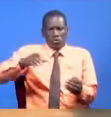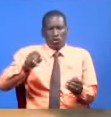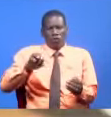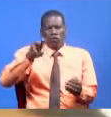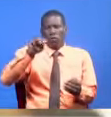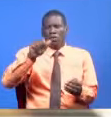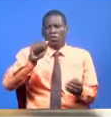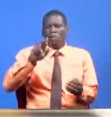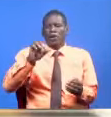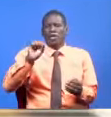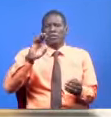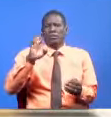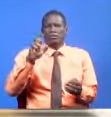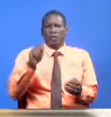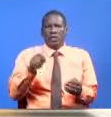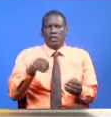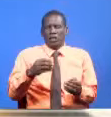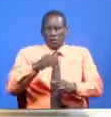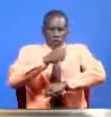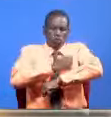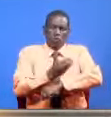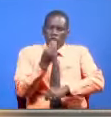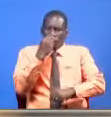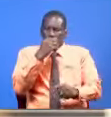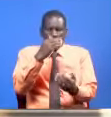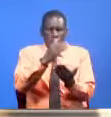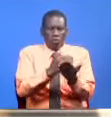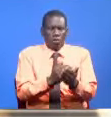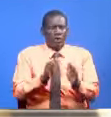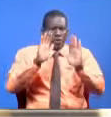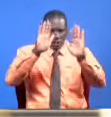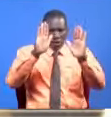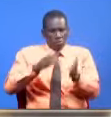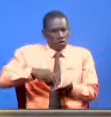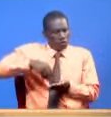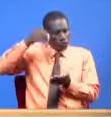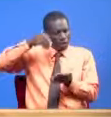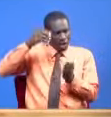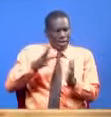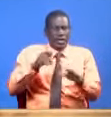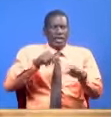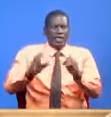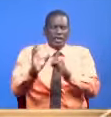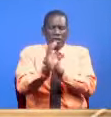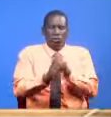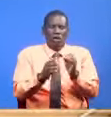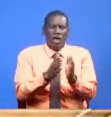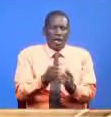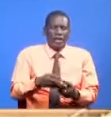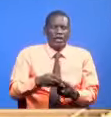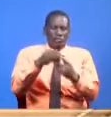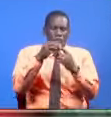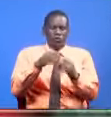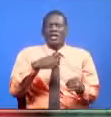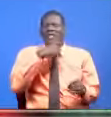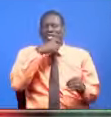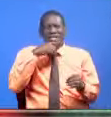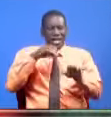The school feeding program has been a critical component of the learning process in the country, and especially in ASAL